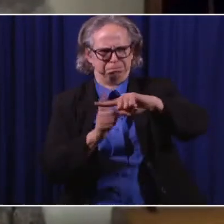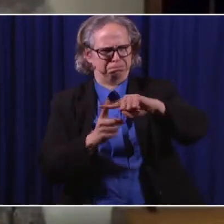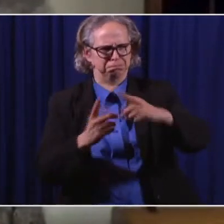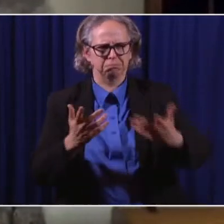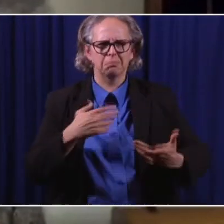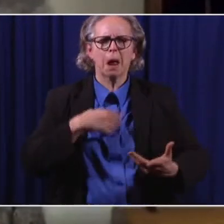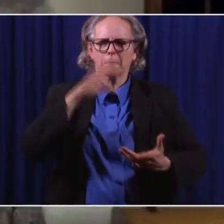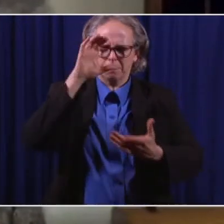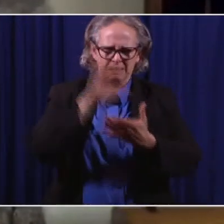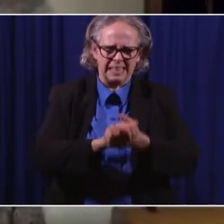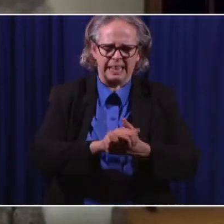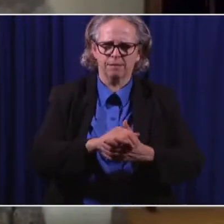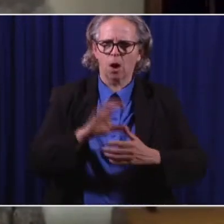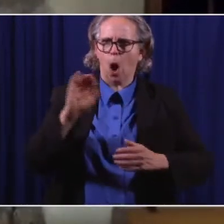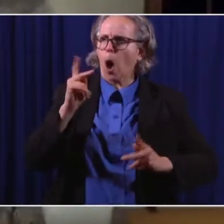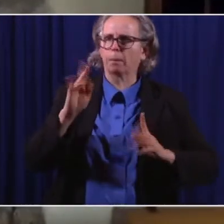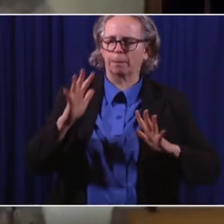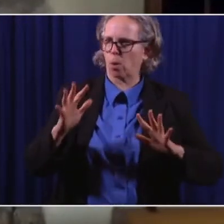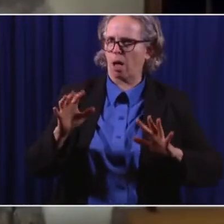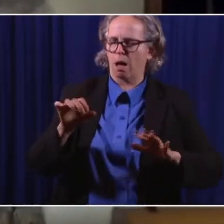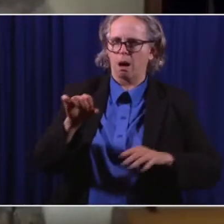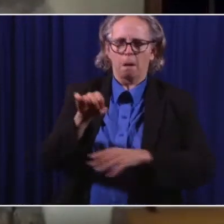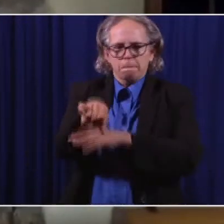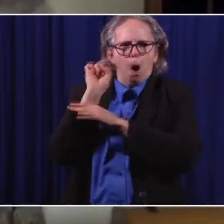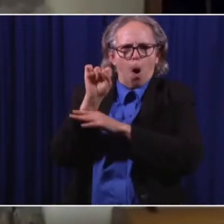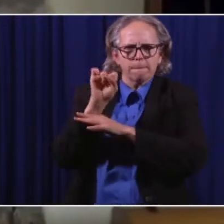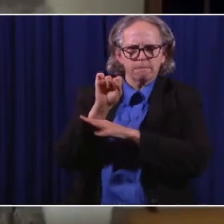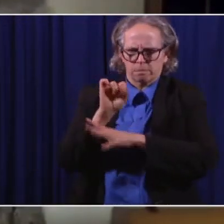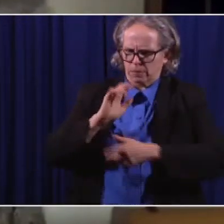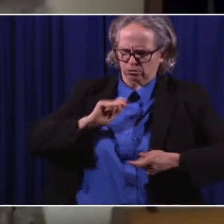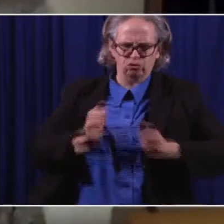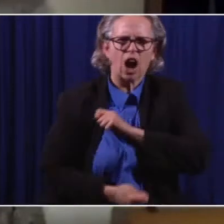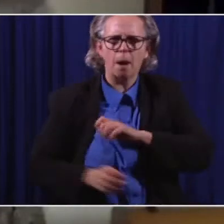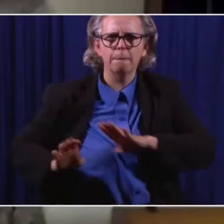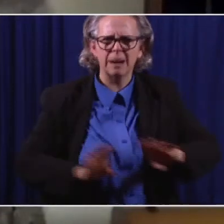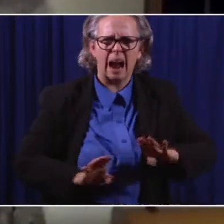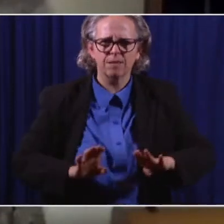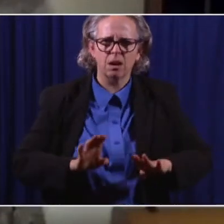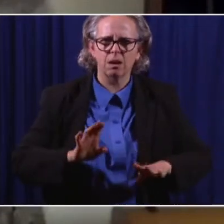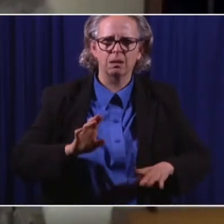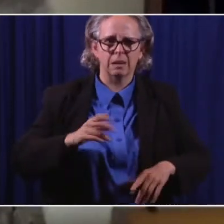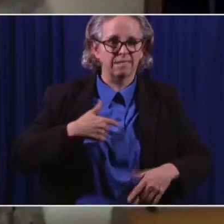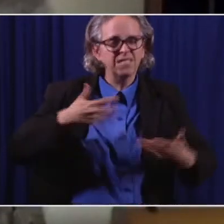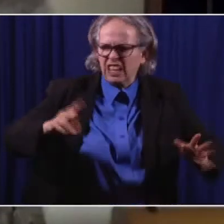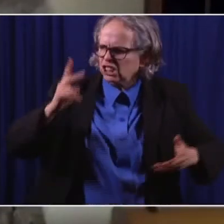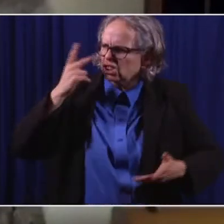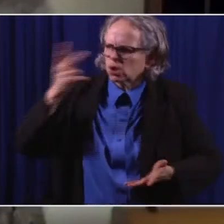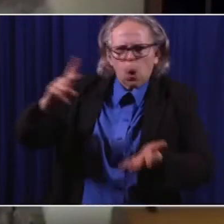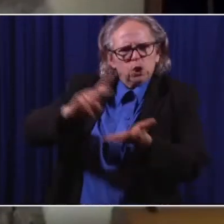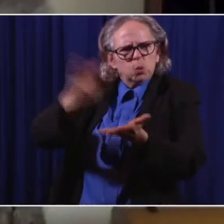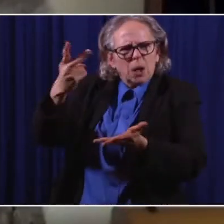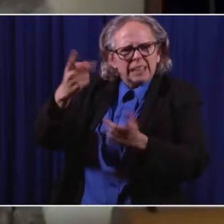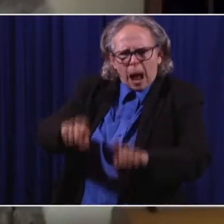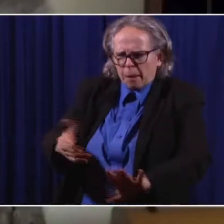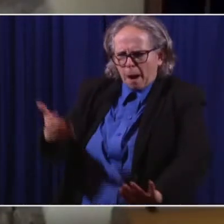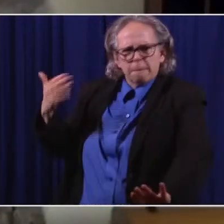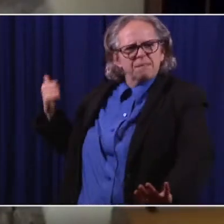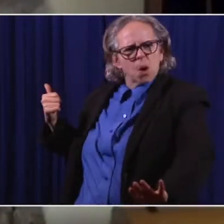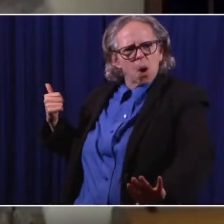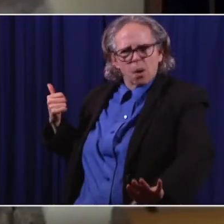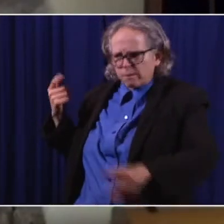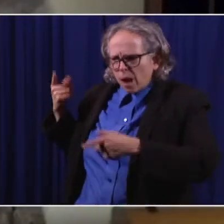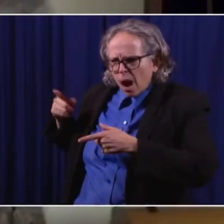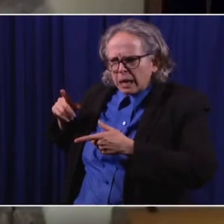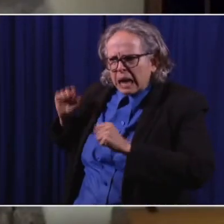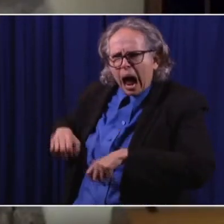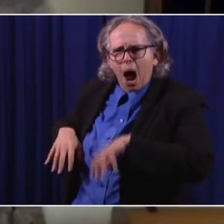not just wishful thinking. Ohioans have done it twice before. There's no reason to think Ohioans can't step up again and won't step up again.